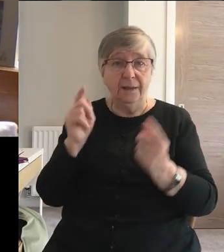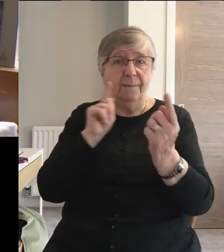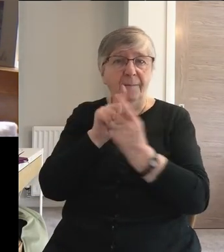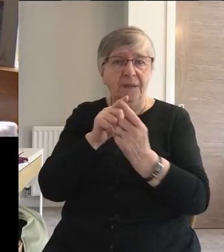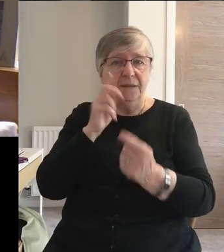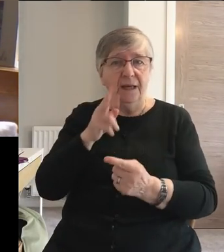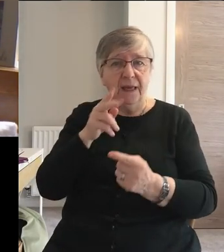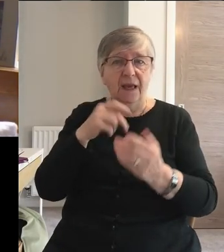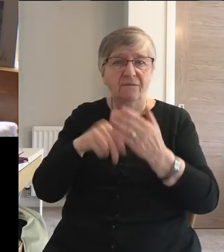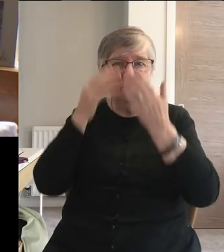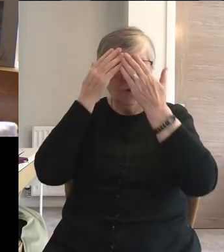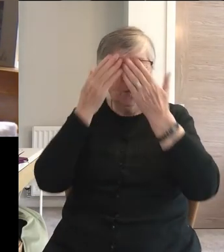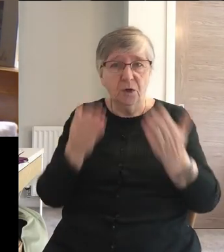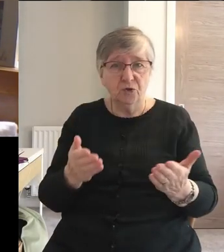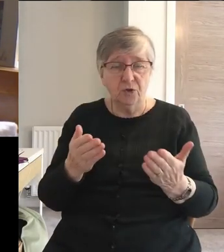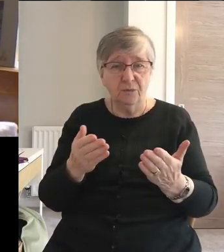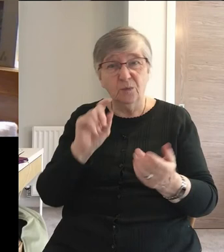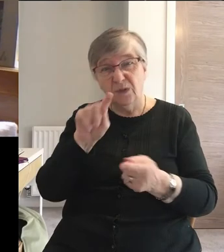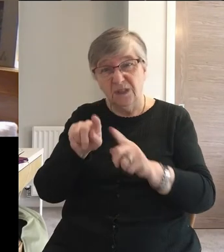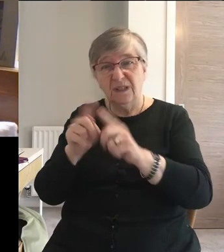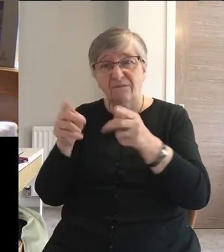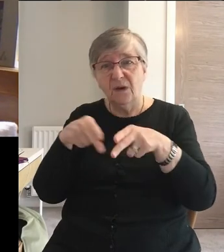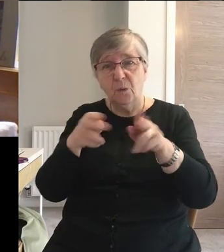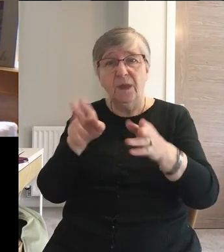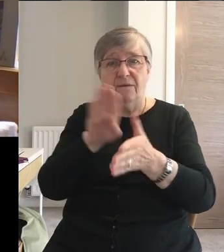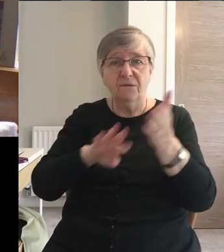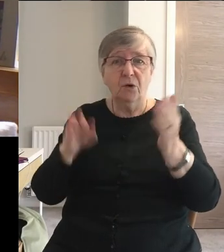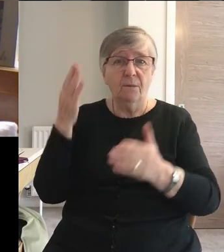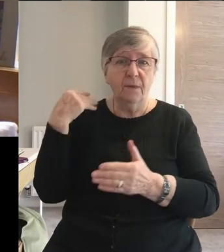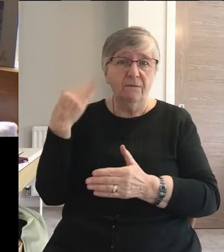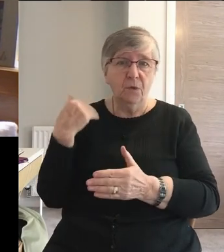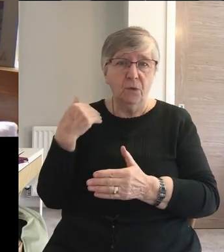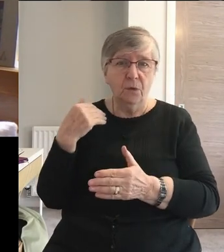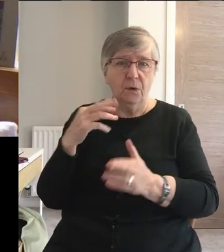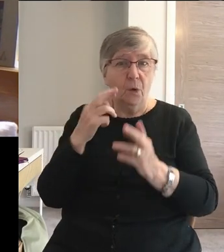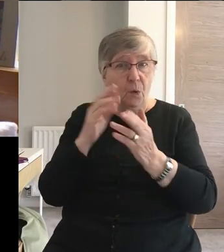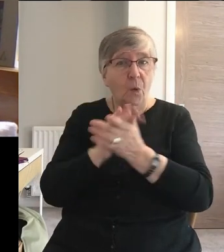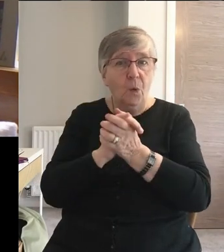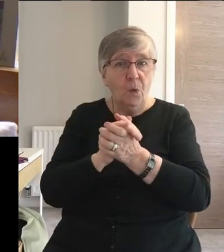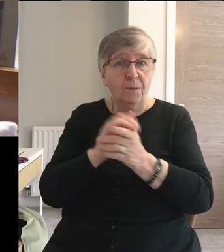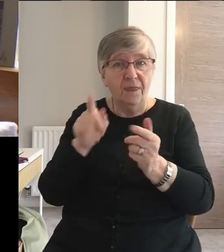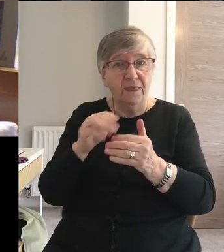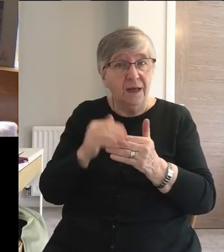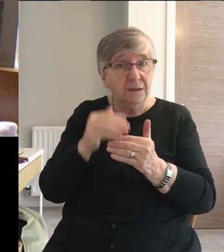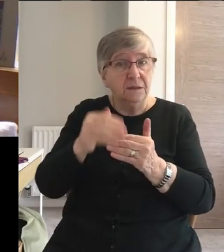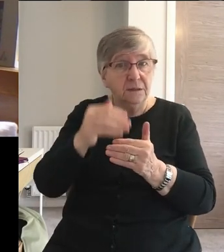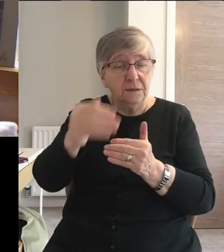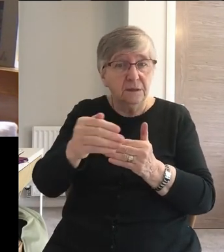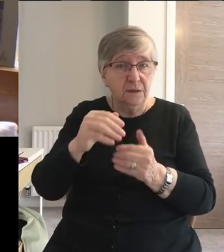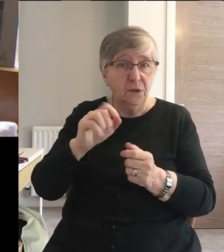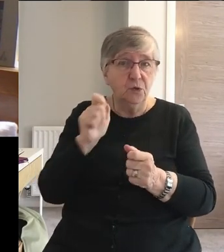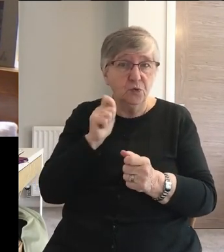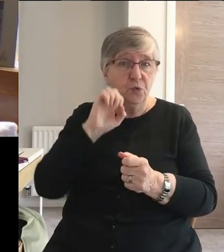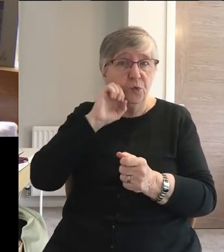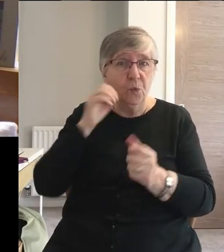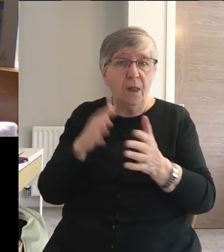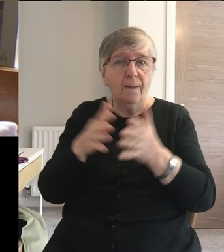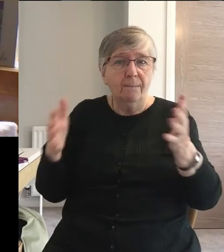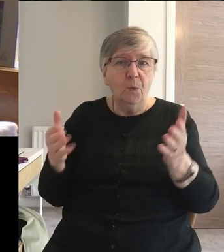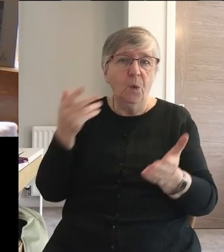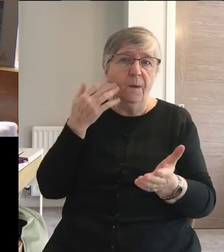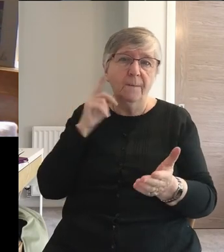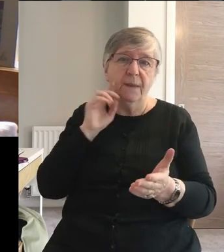in worship, albeit in a different way, hopeful that this is a stepping stone towards larger gatherings in the days